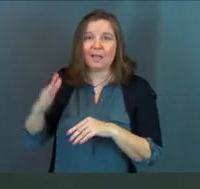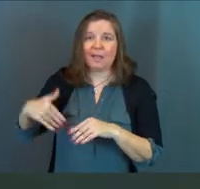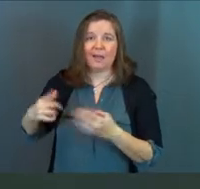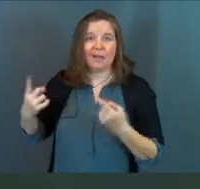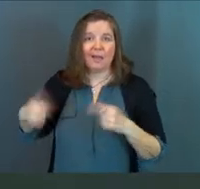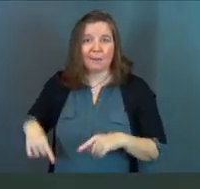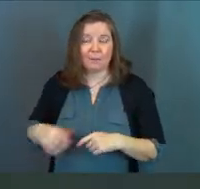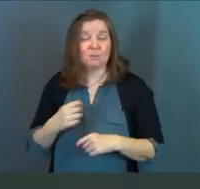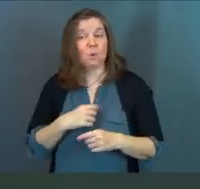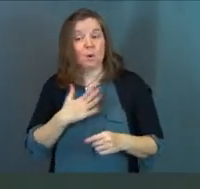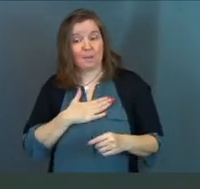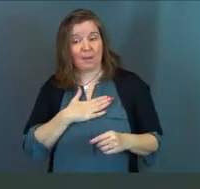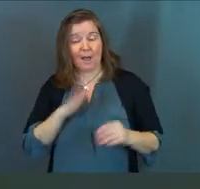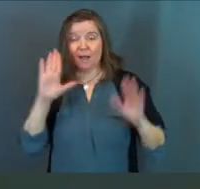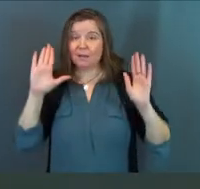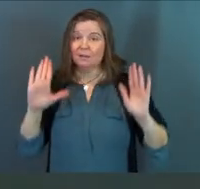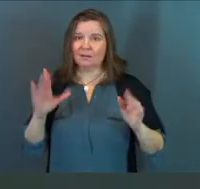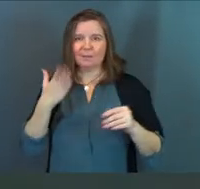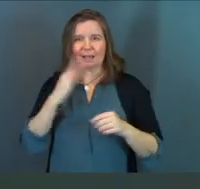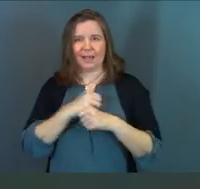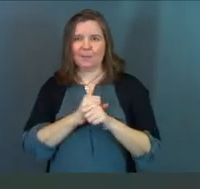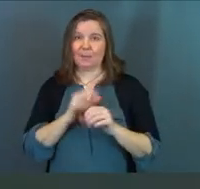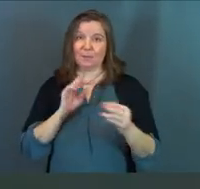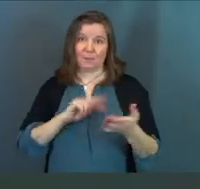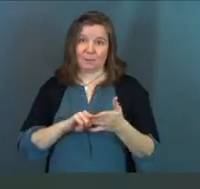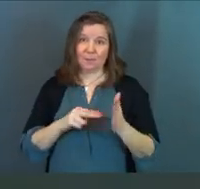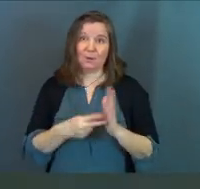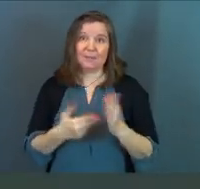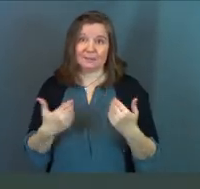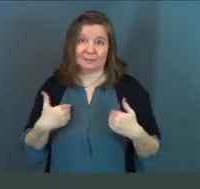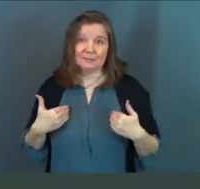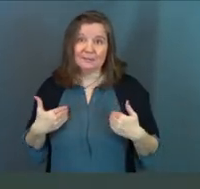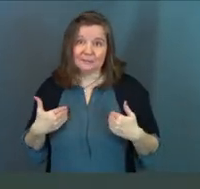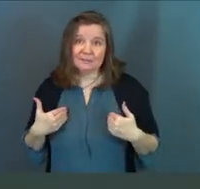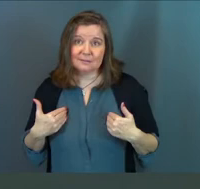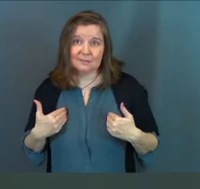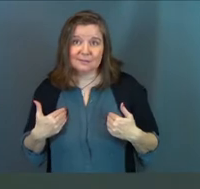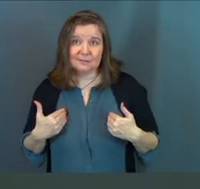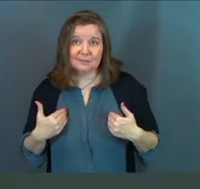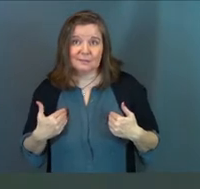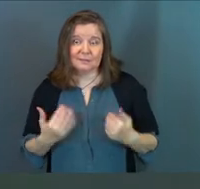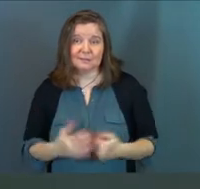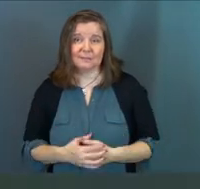had passed. So not only am I marvelous, but God made me with purpose.